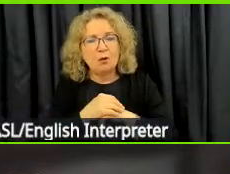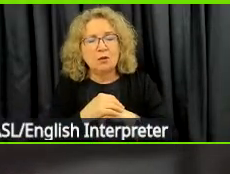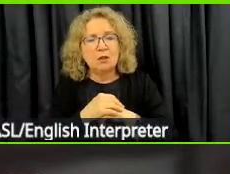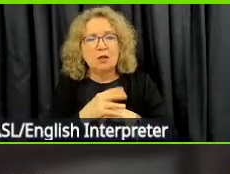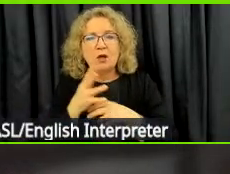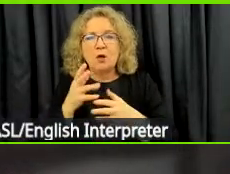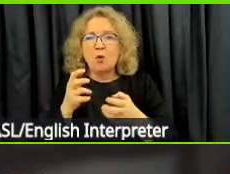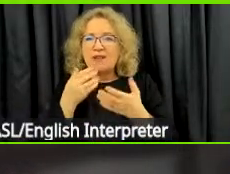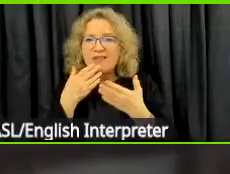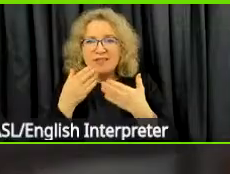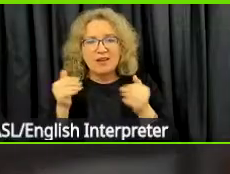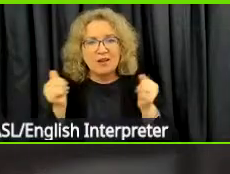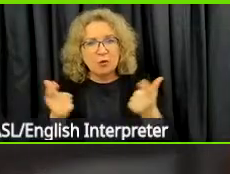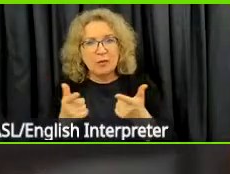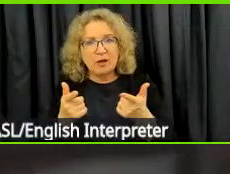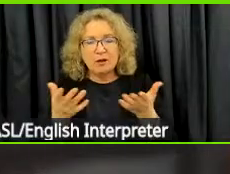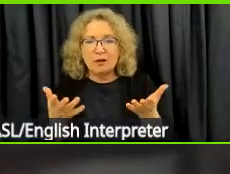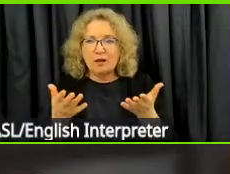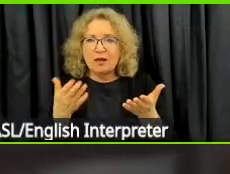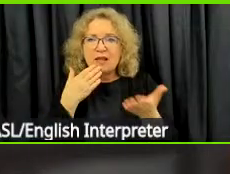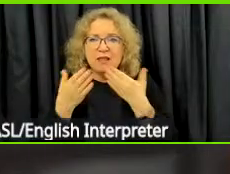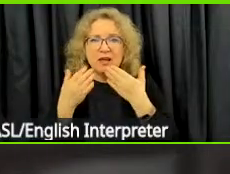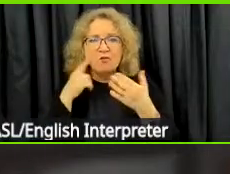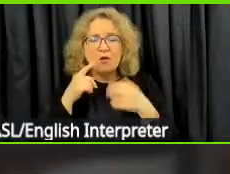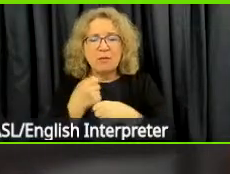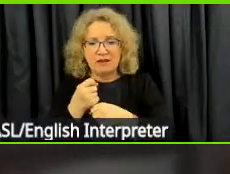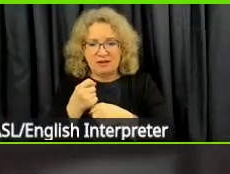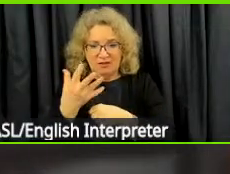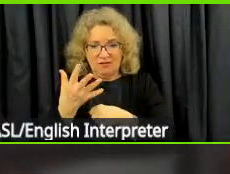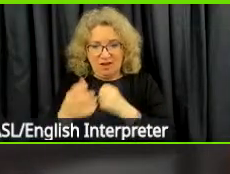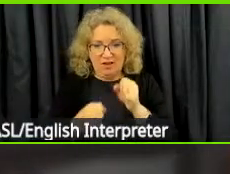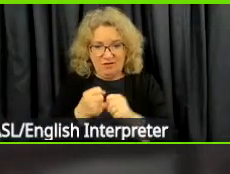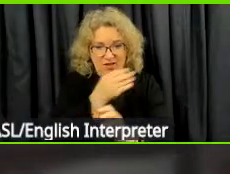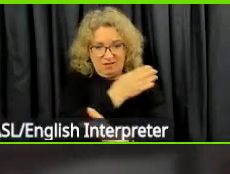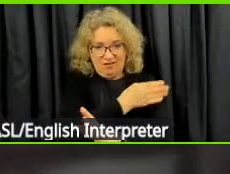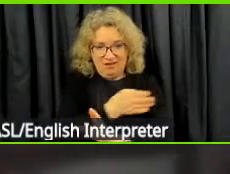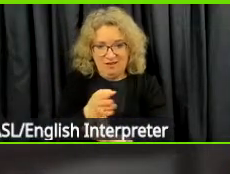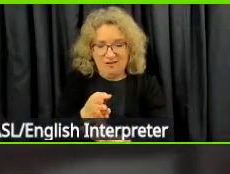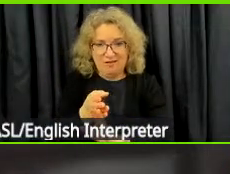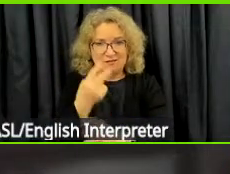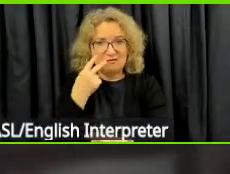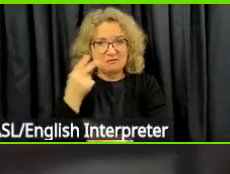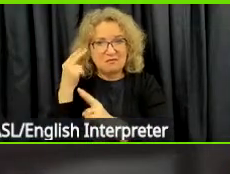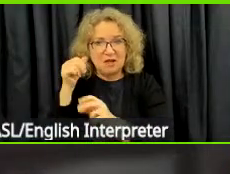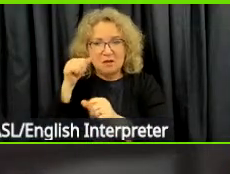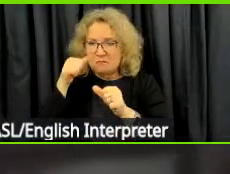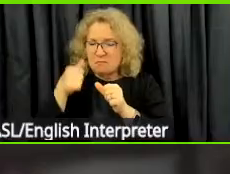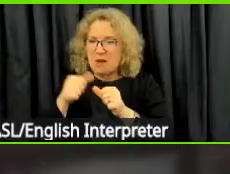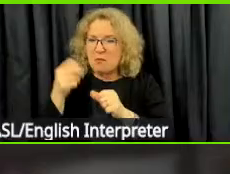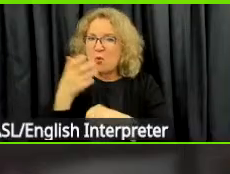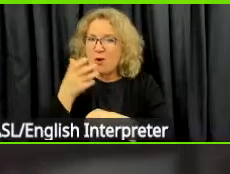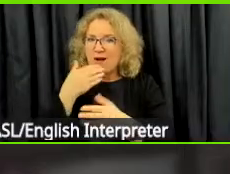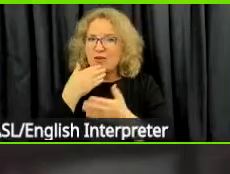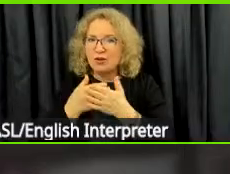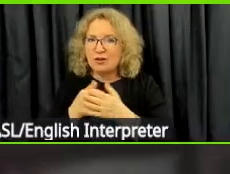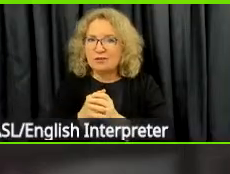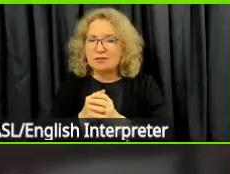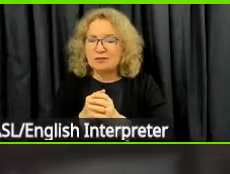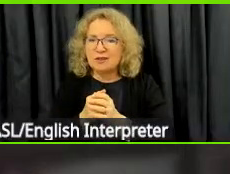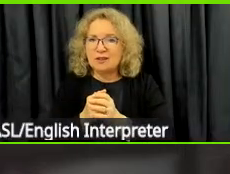everybody, thank you for really making the 5 years memorable. You forget all the things